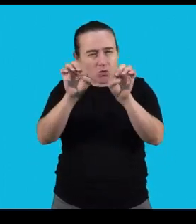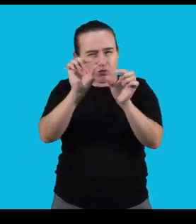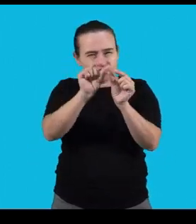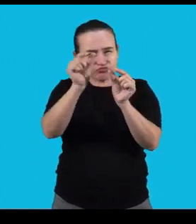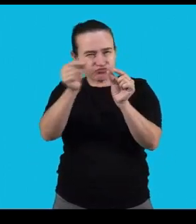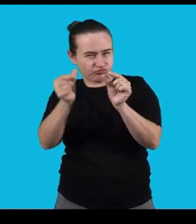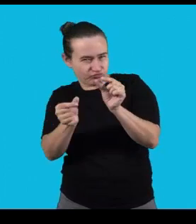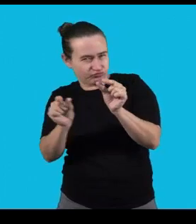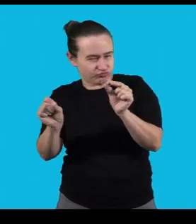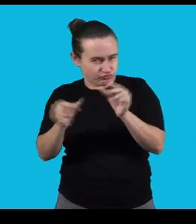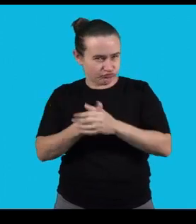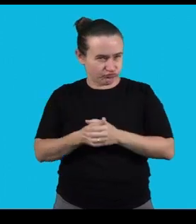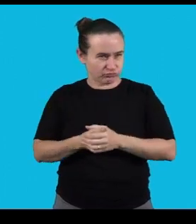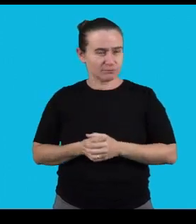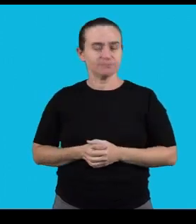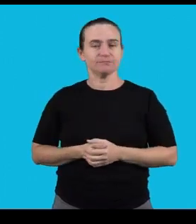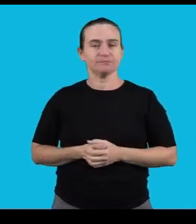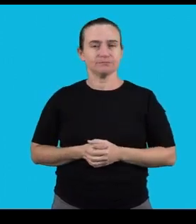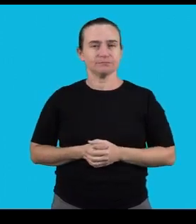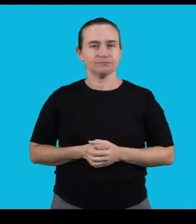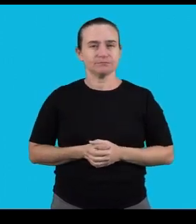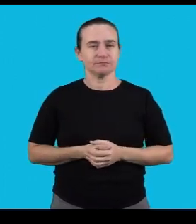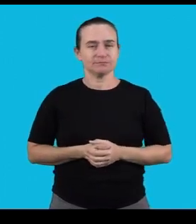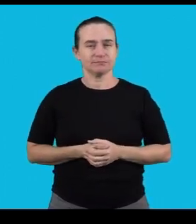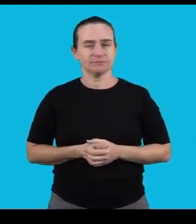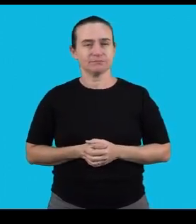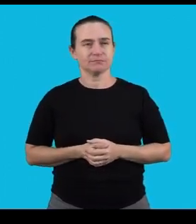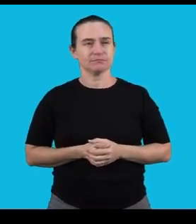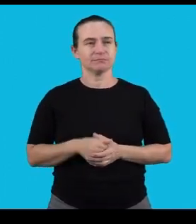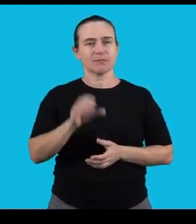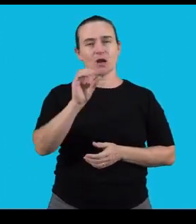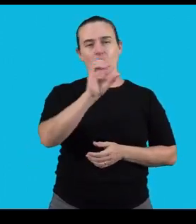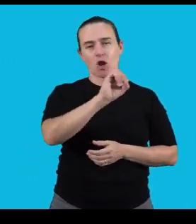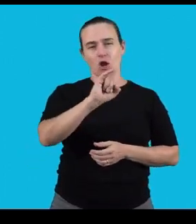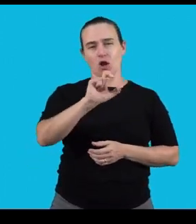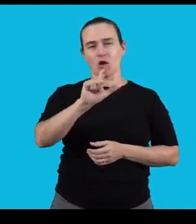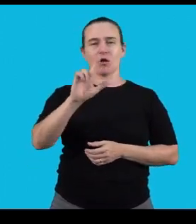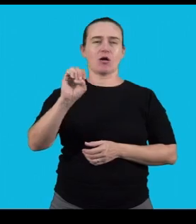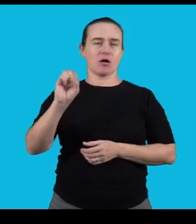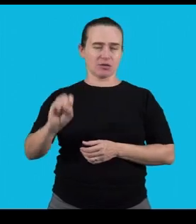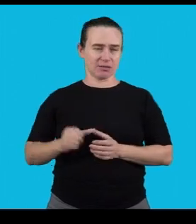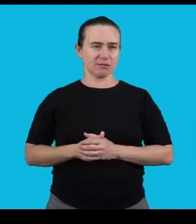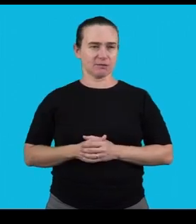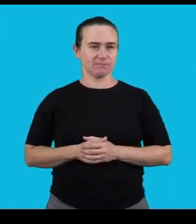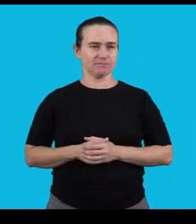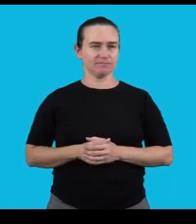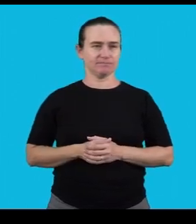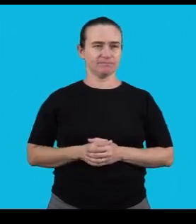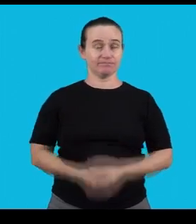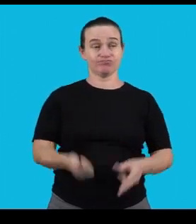small bones here that are lying close to each other in the middle ear, and that is the